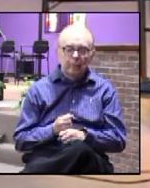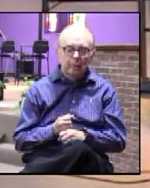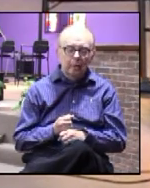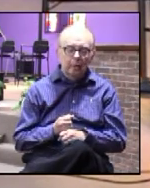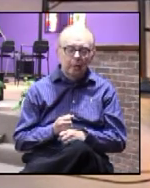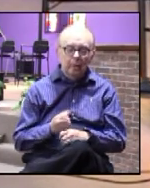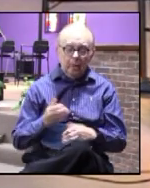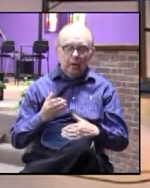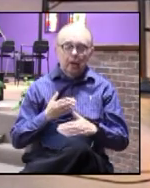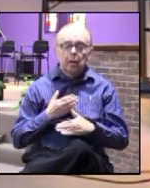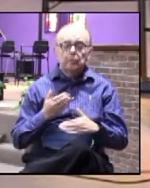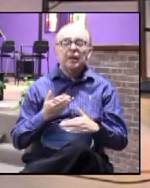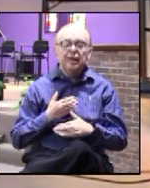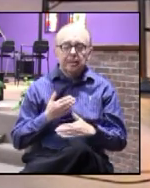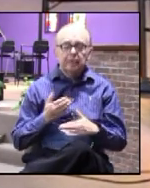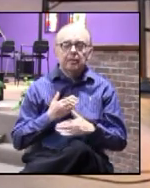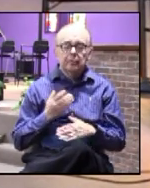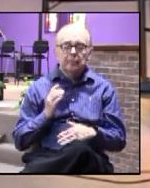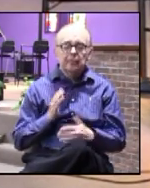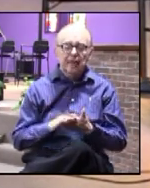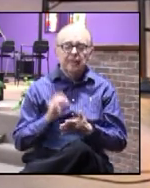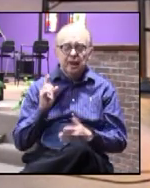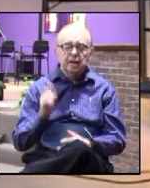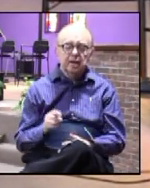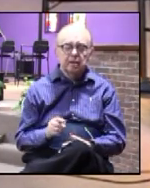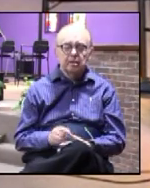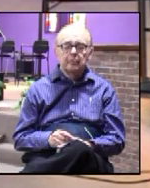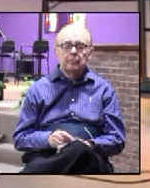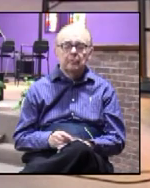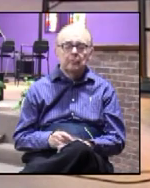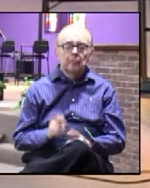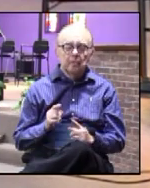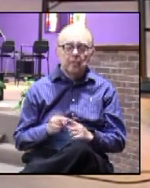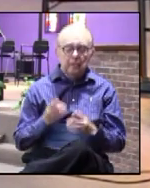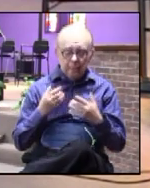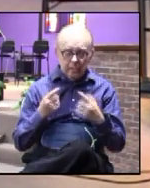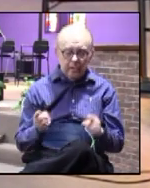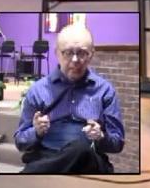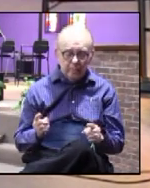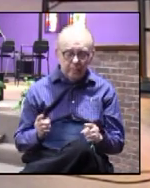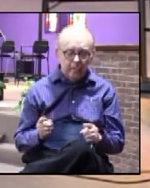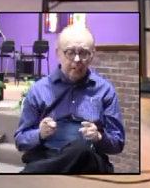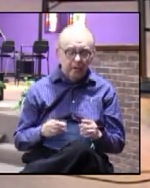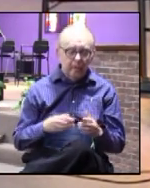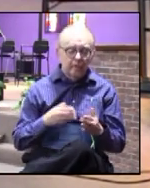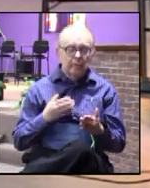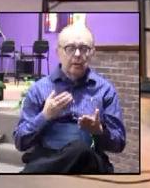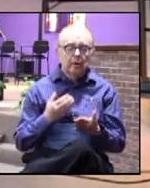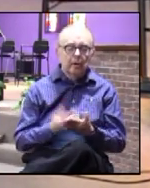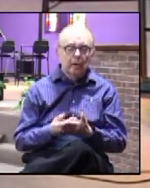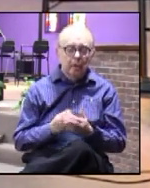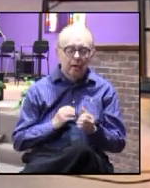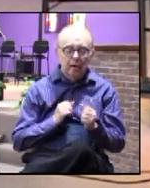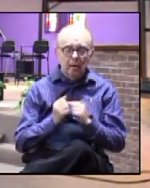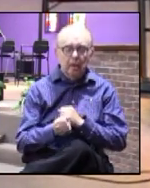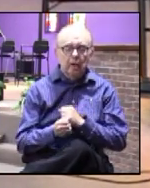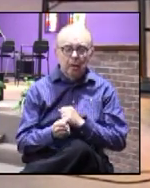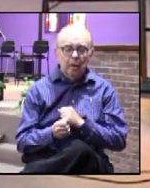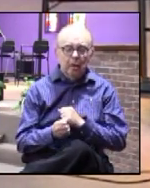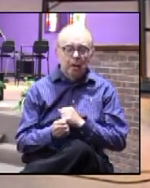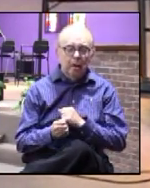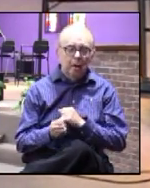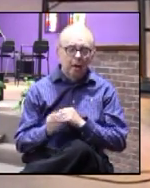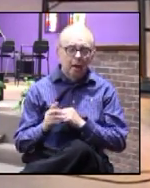the breath of air that they were needing. Until finally they got out past